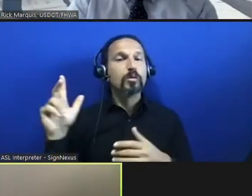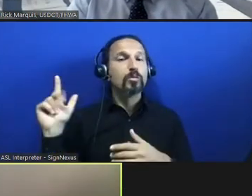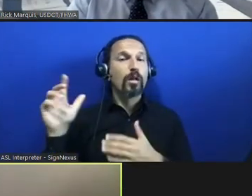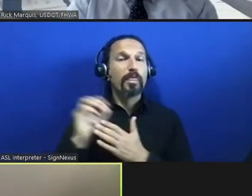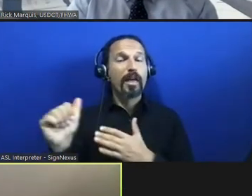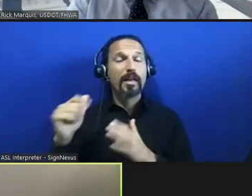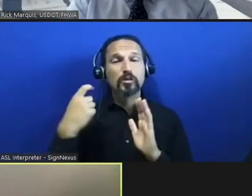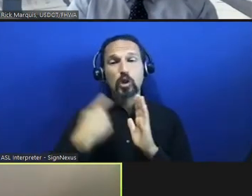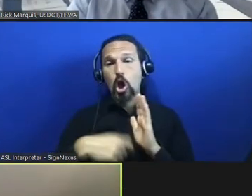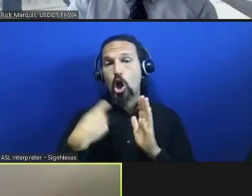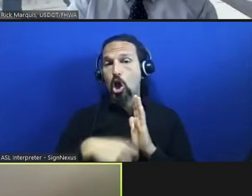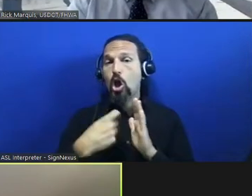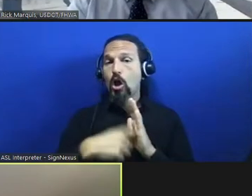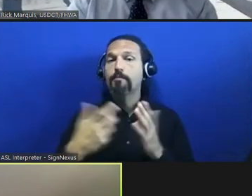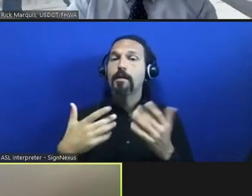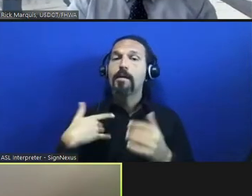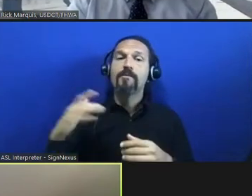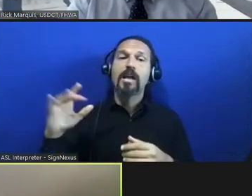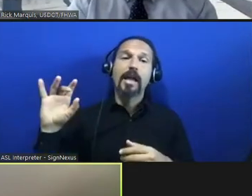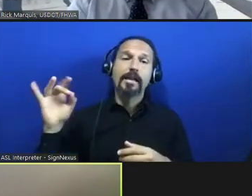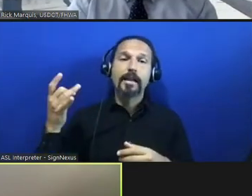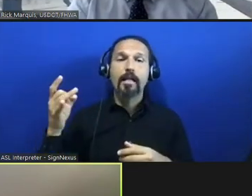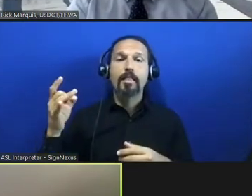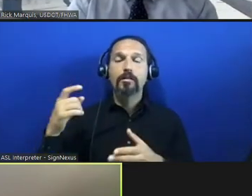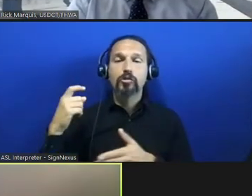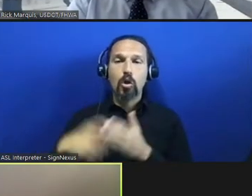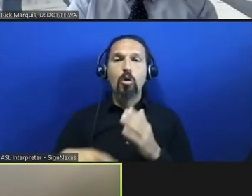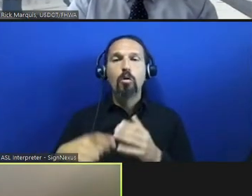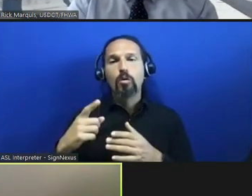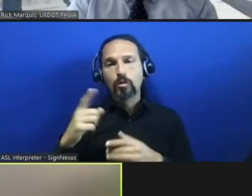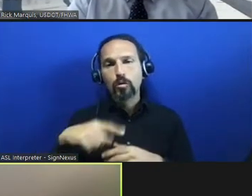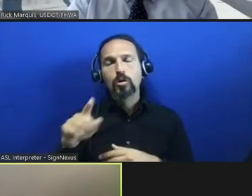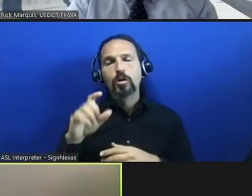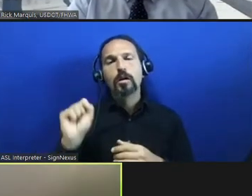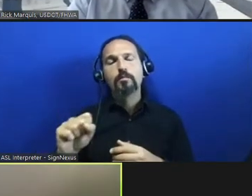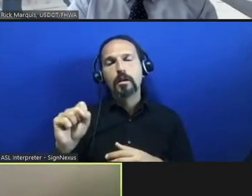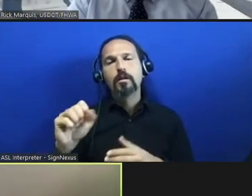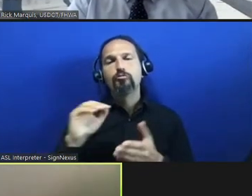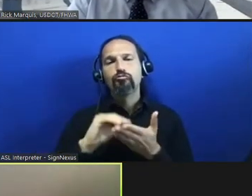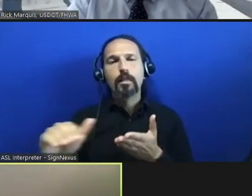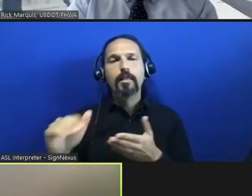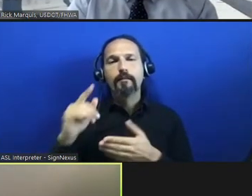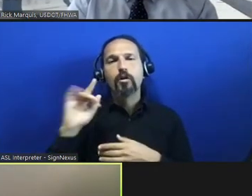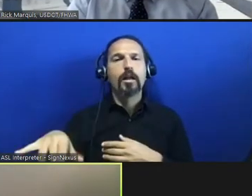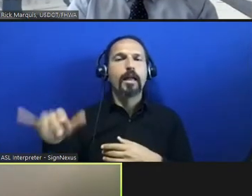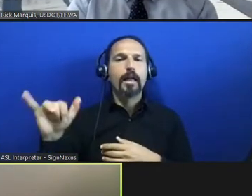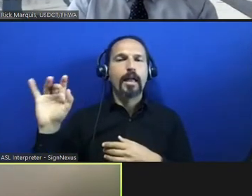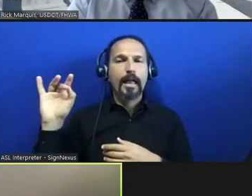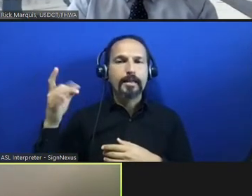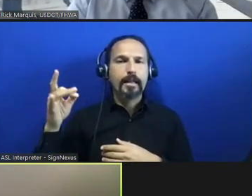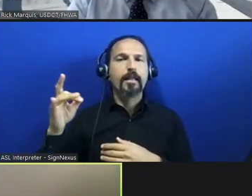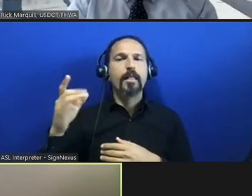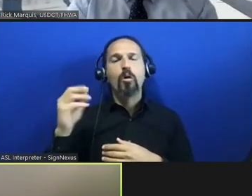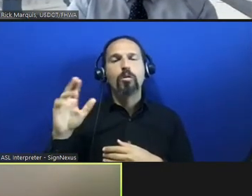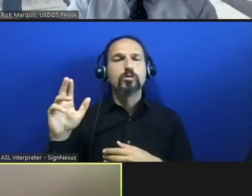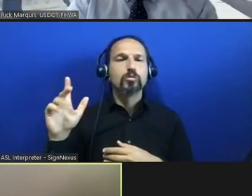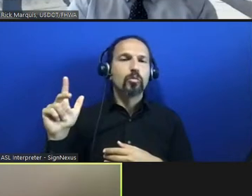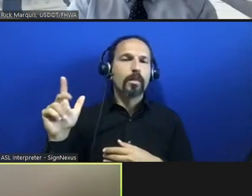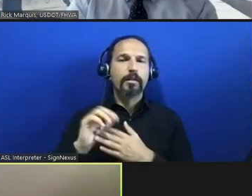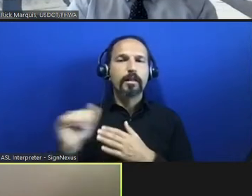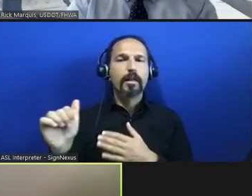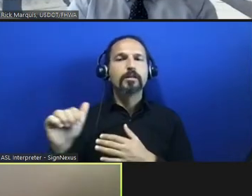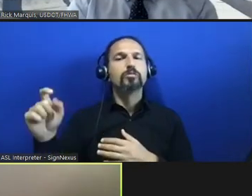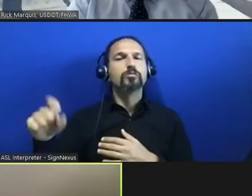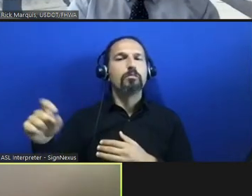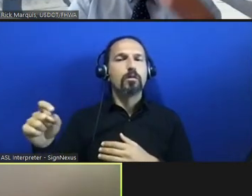toll maybe we'll have an eight dollar toll and everybody should be relieved because it's not the eight dollars you know or the 23 dollars that it was